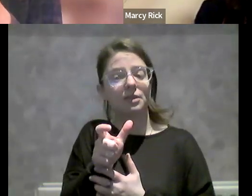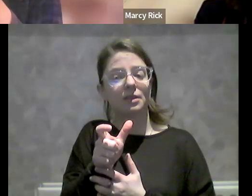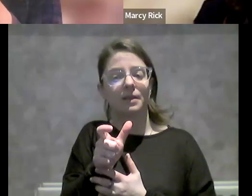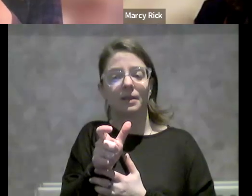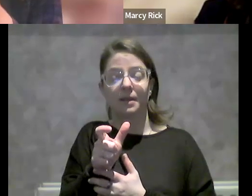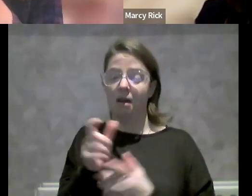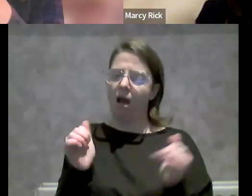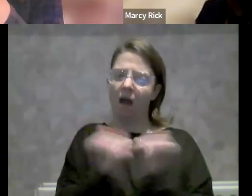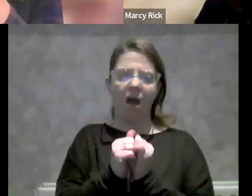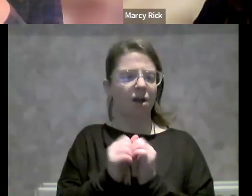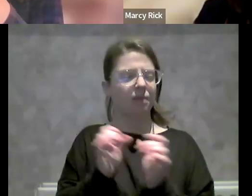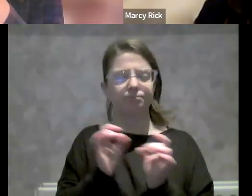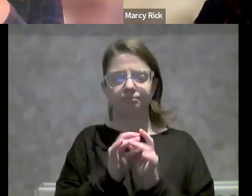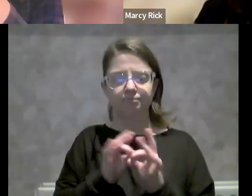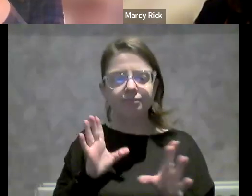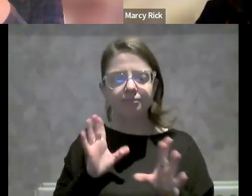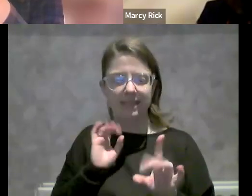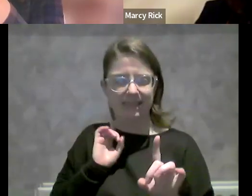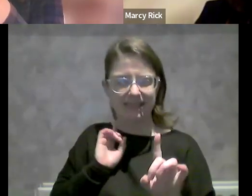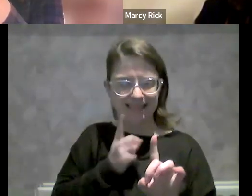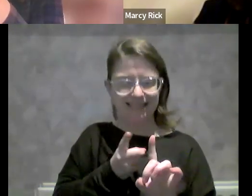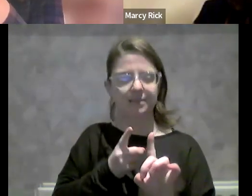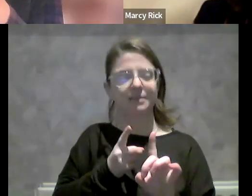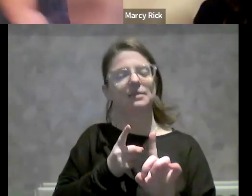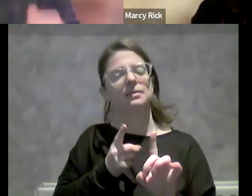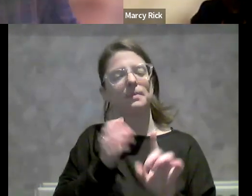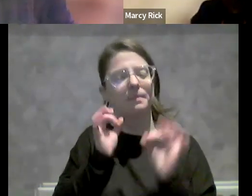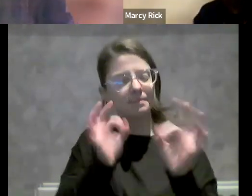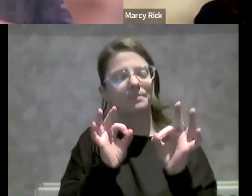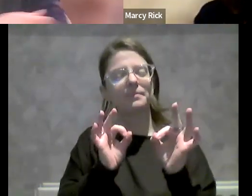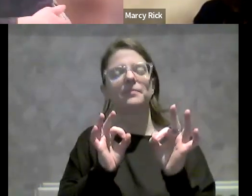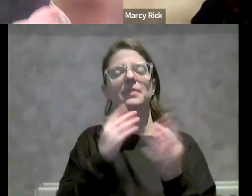Kate agreed, sharp, acutely observed narrative.